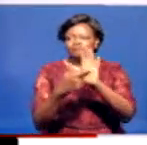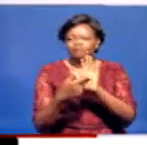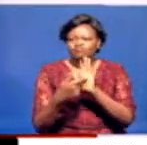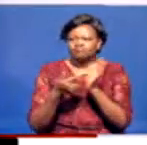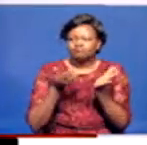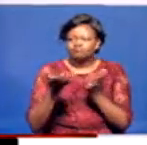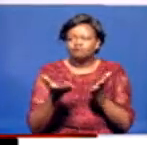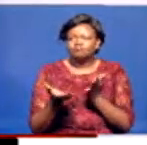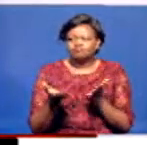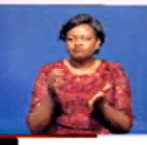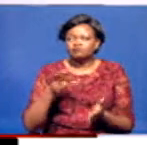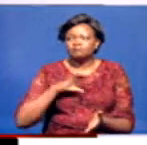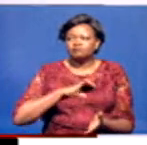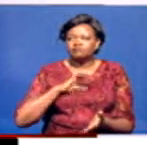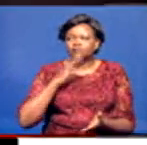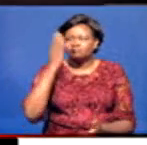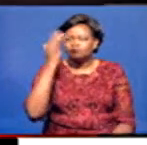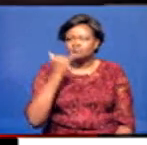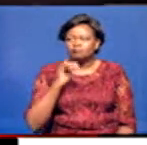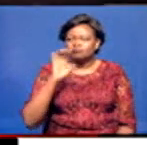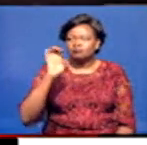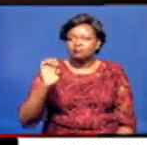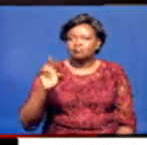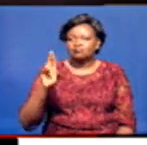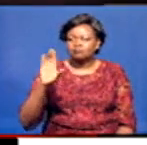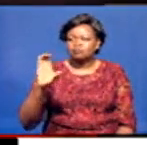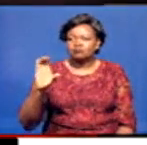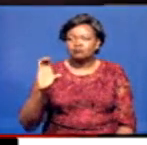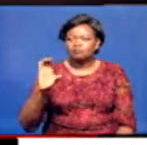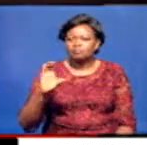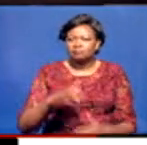by 33-year-old Eric Kariuki.